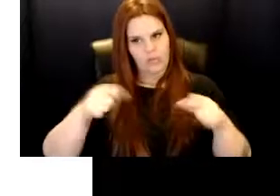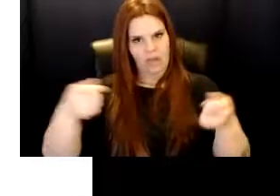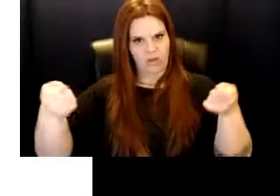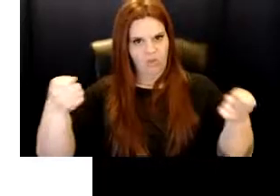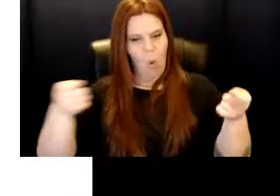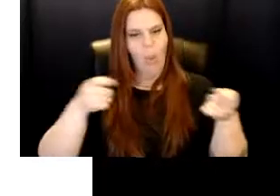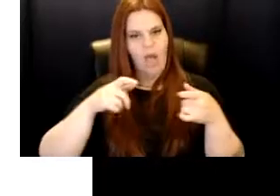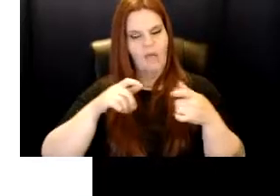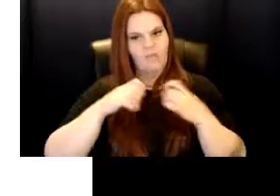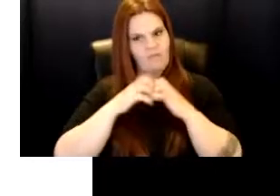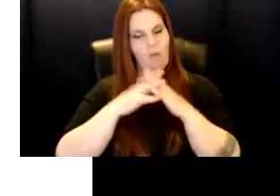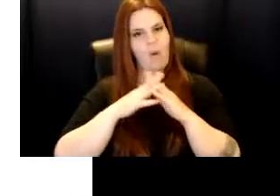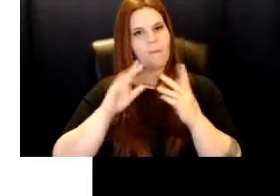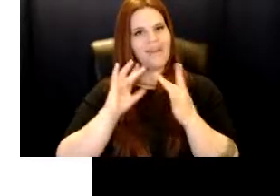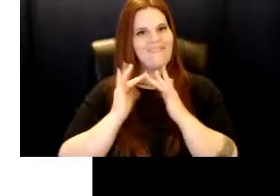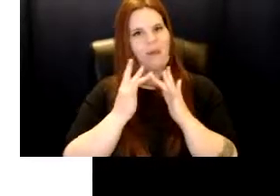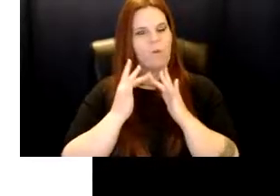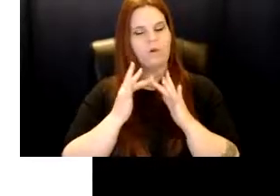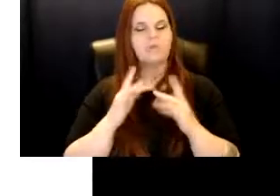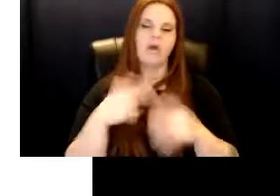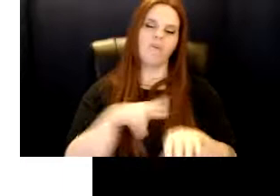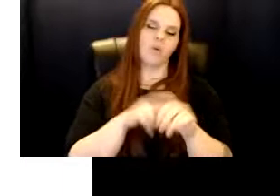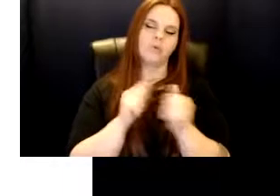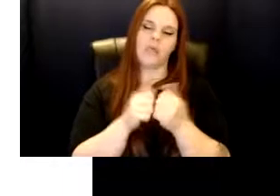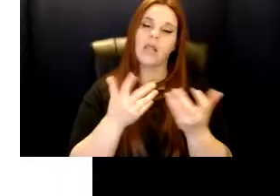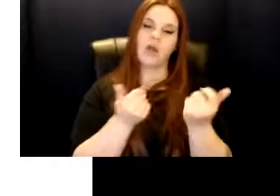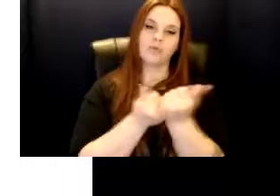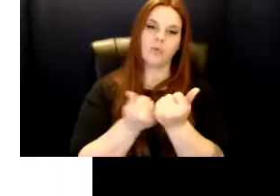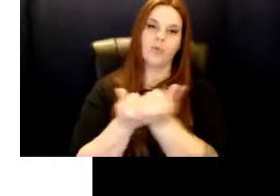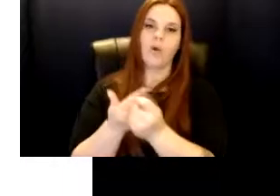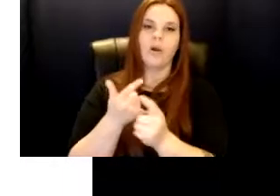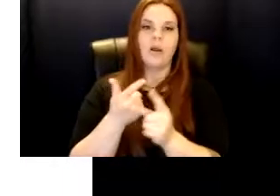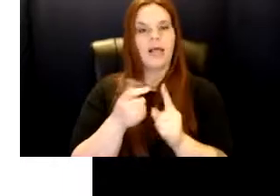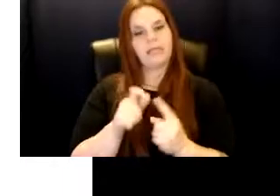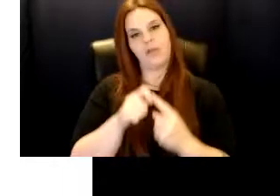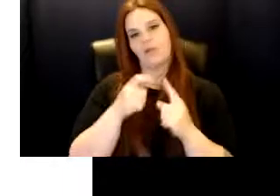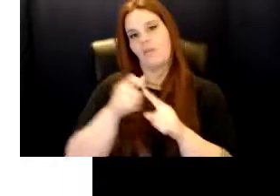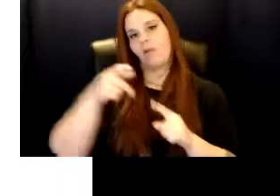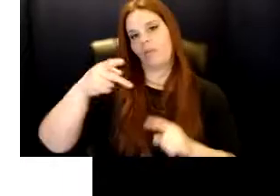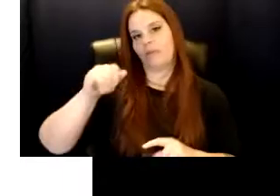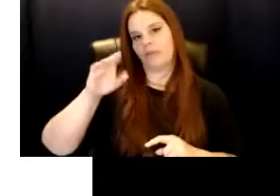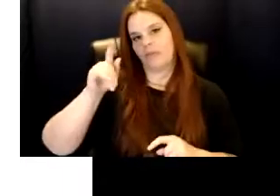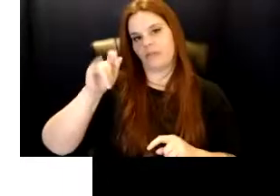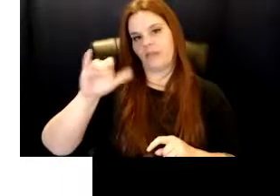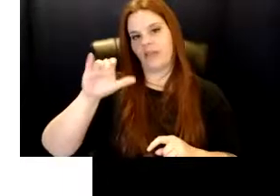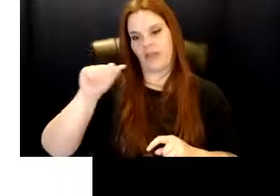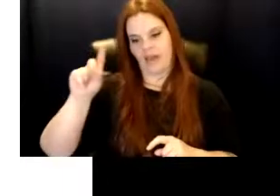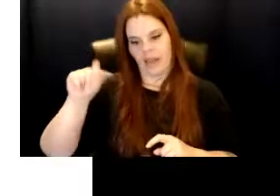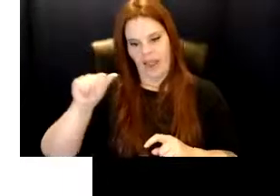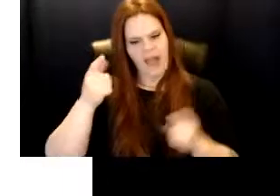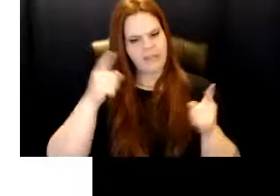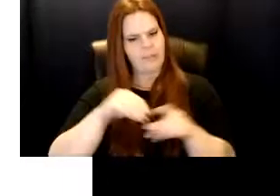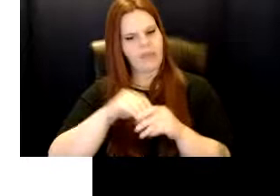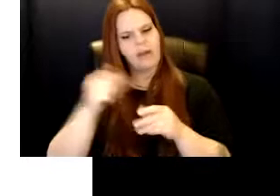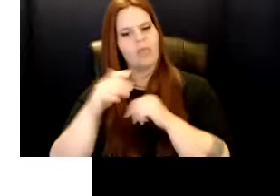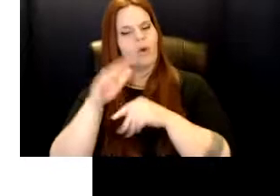forming networks. Of course, it is with a lot of support, especially from the Pacific ADA, and I'm sure it's happening in other parts of the country.